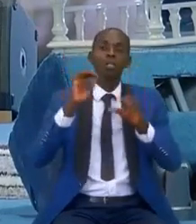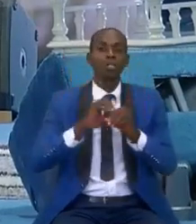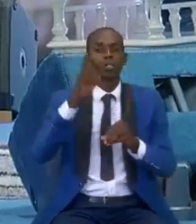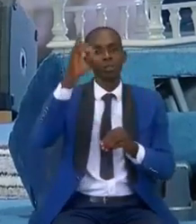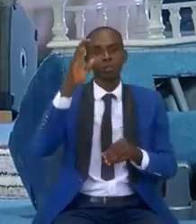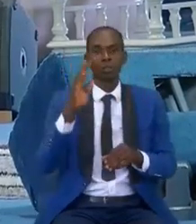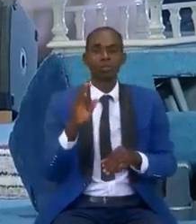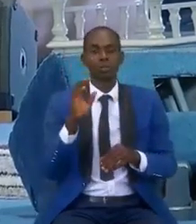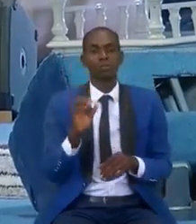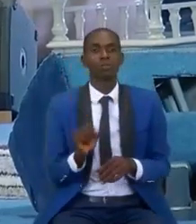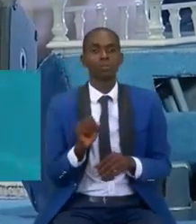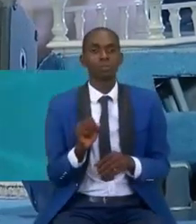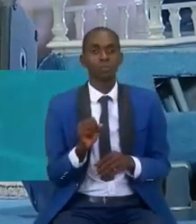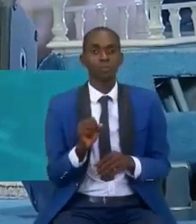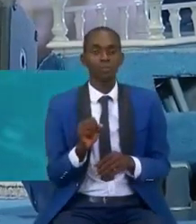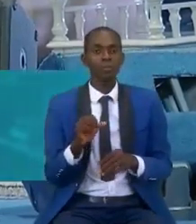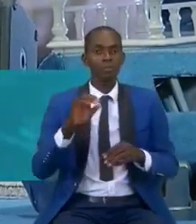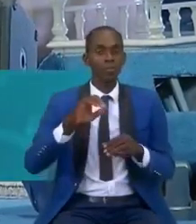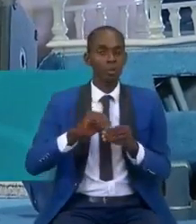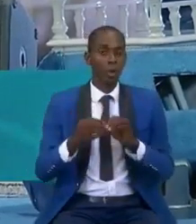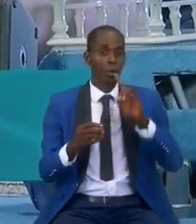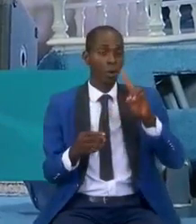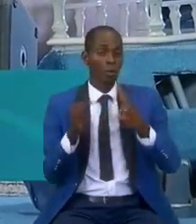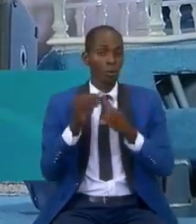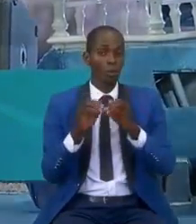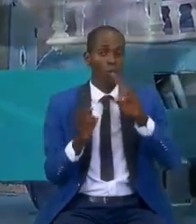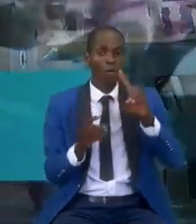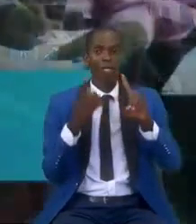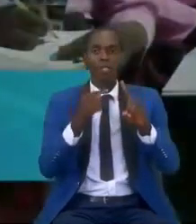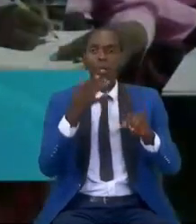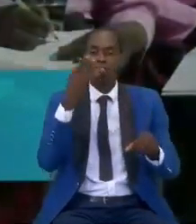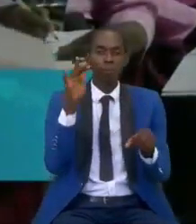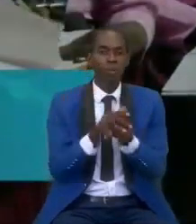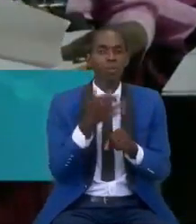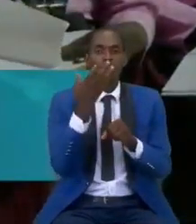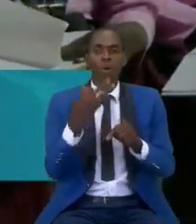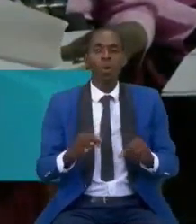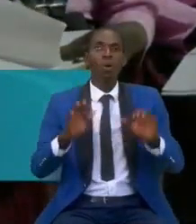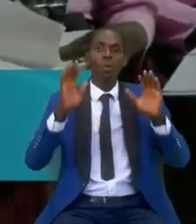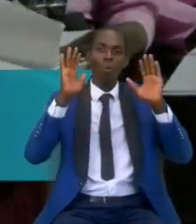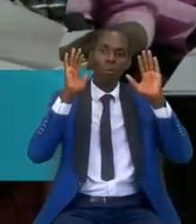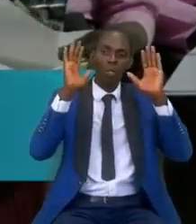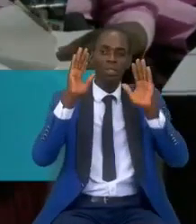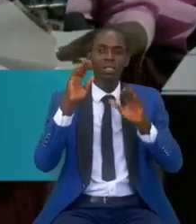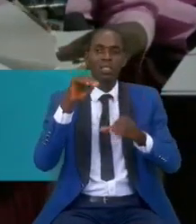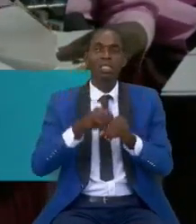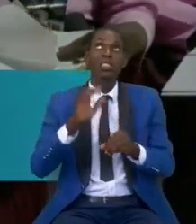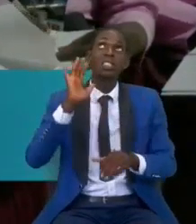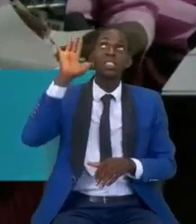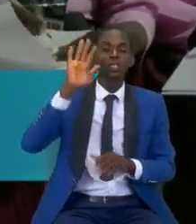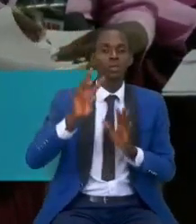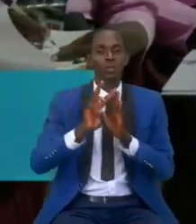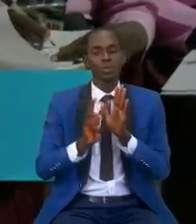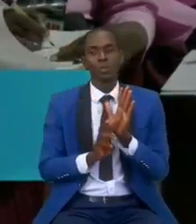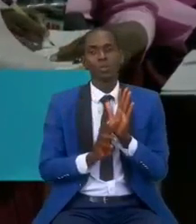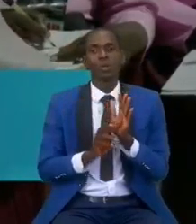of wonders in his will. What's the will of God? When some bad things happen to people, they say, that's the